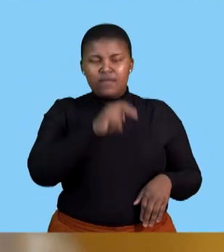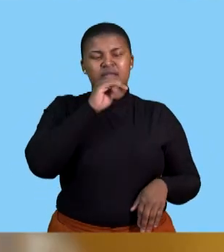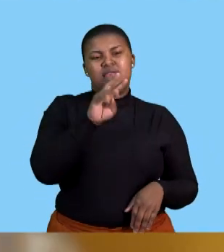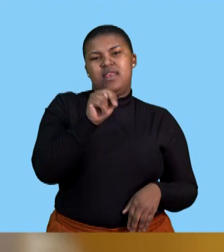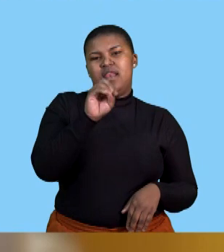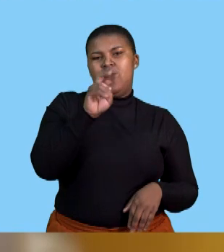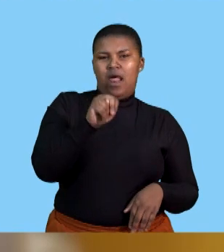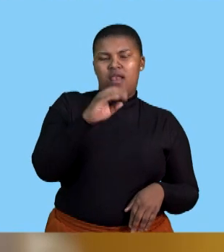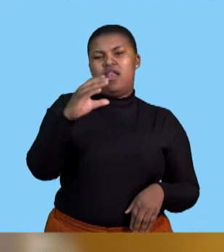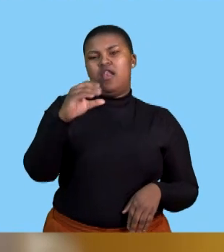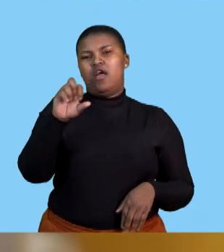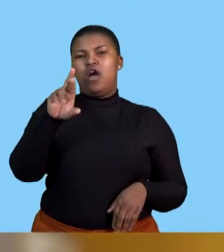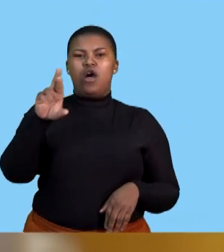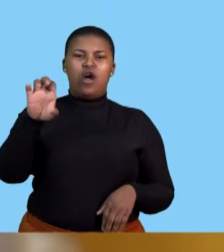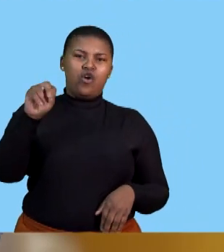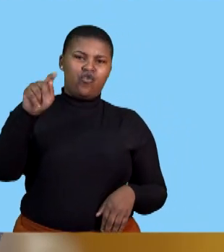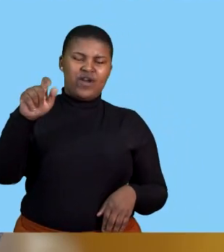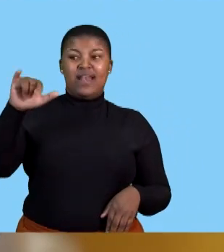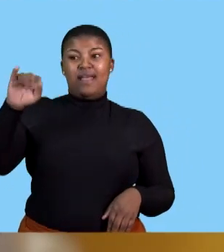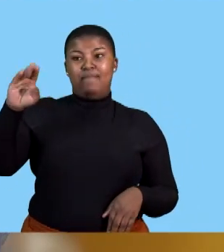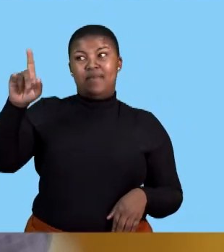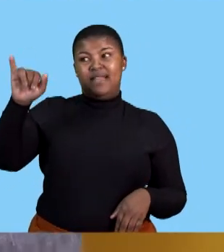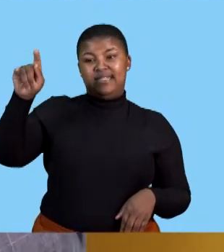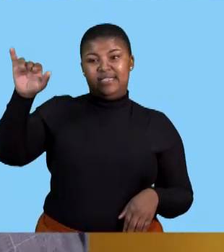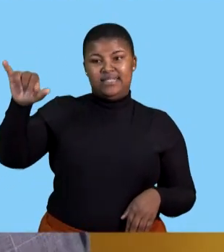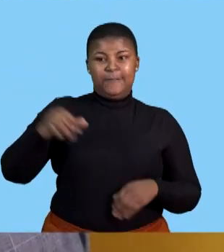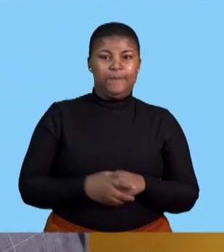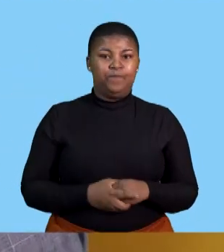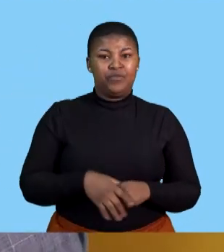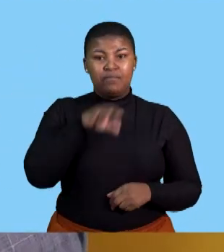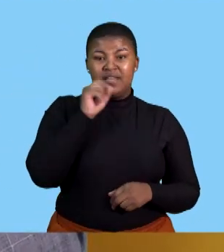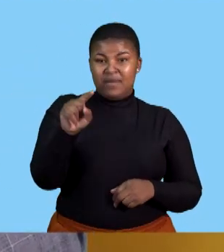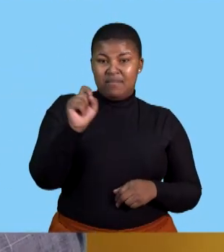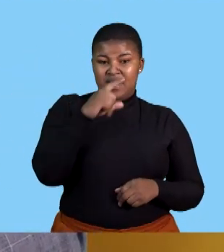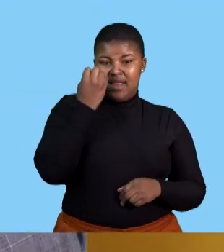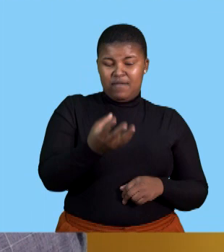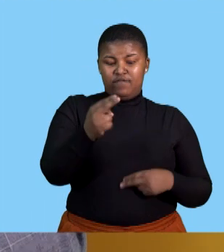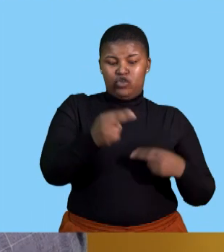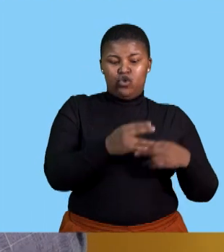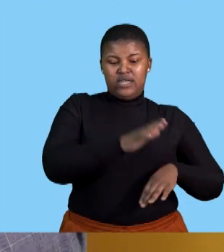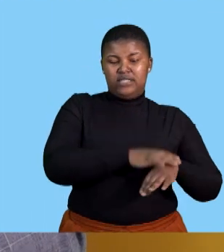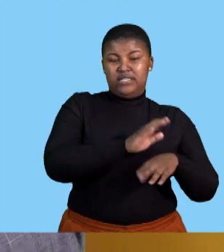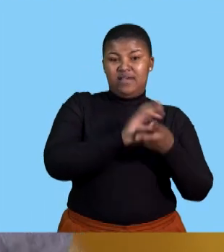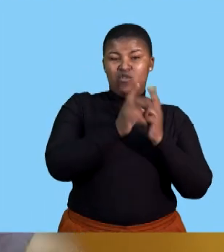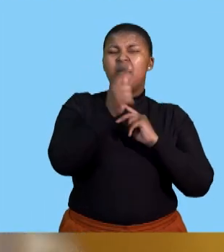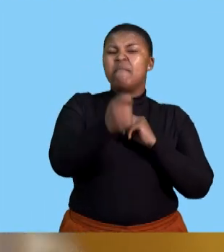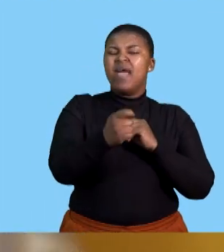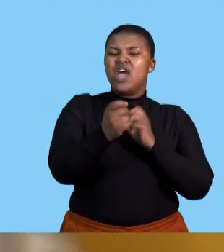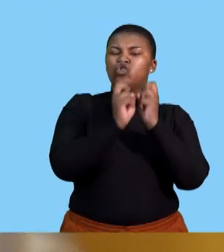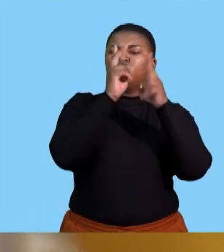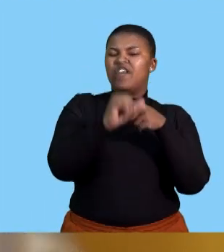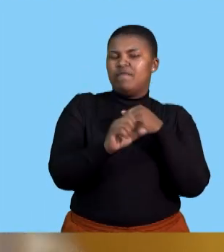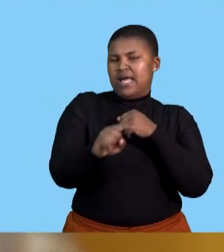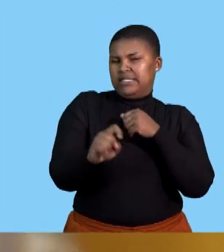the portion of the loan that will be paid within the next 12 months therefore becomes your short-term loan, that is the current portion